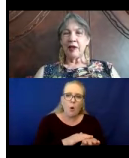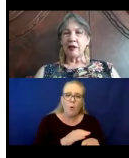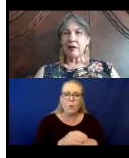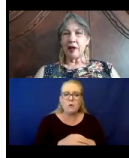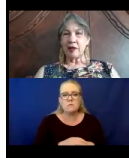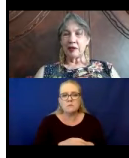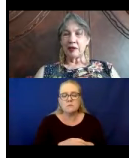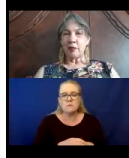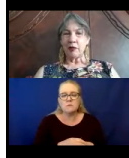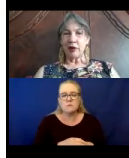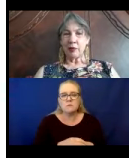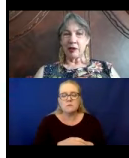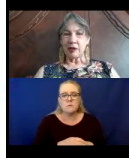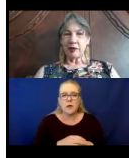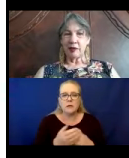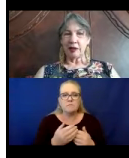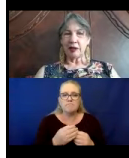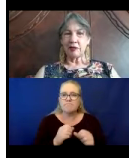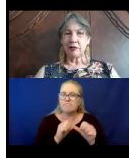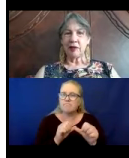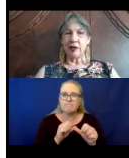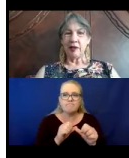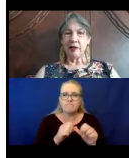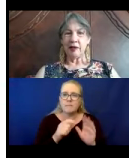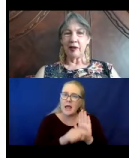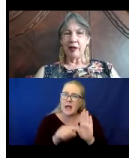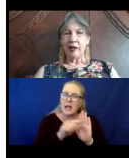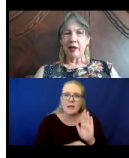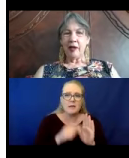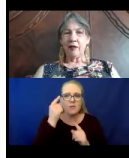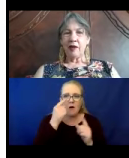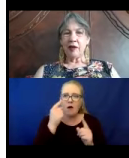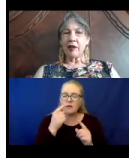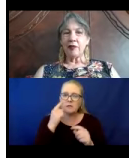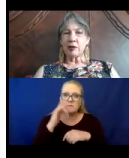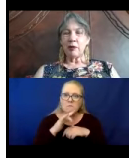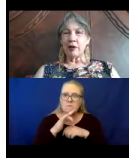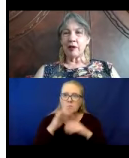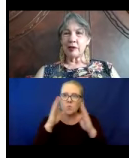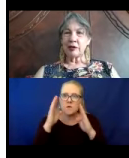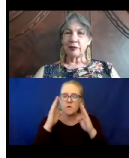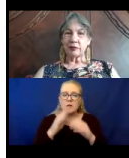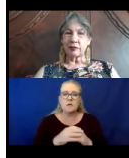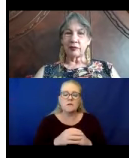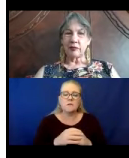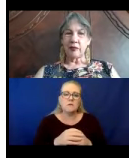Pervasive negative thoughts happen with depression: excessive worry, feeling that life is